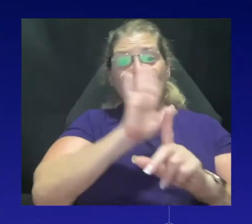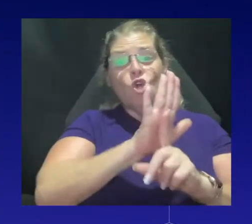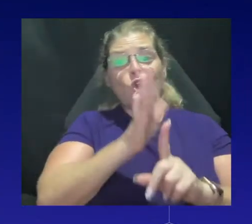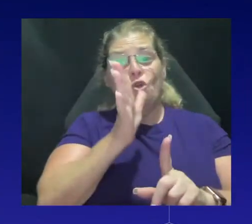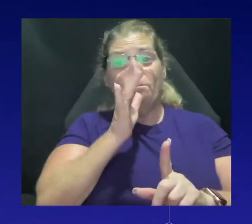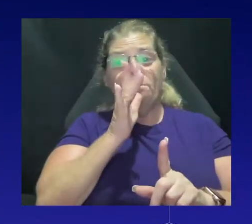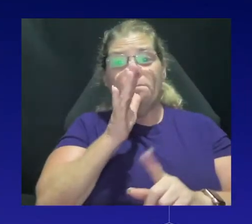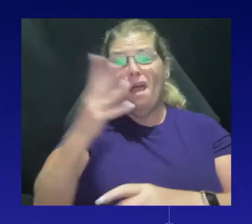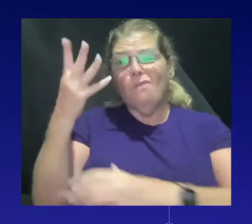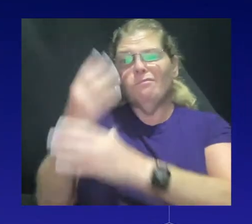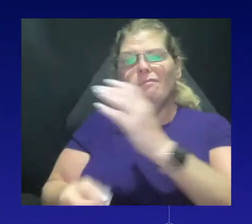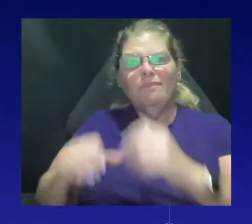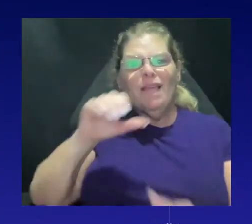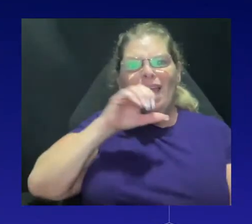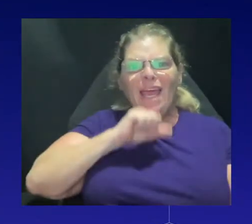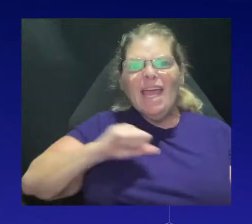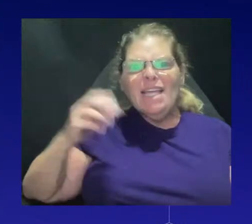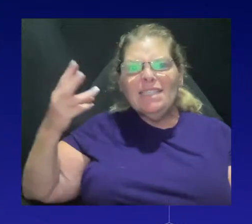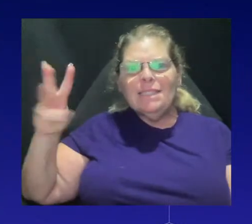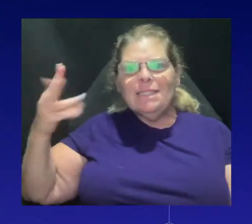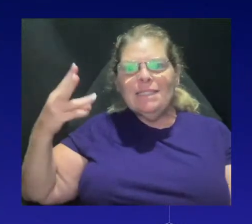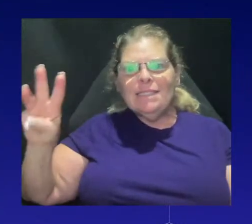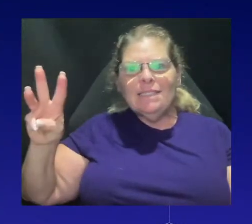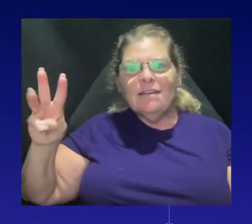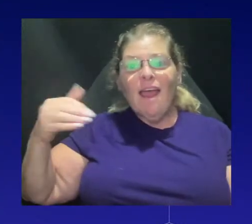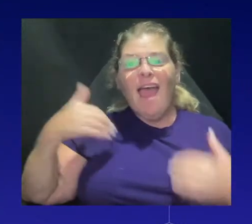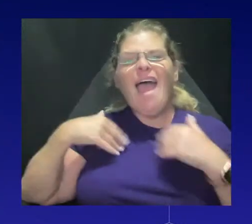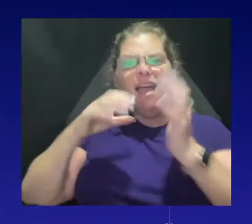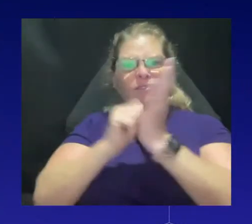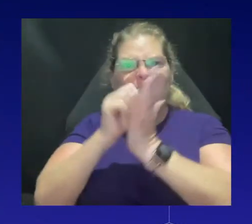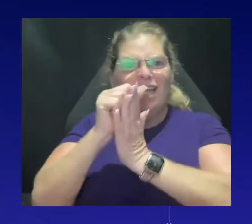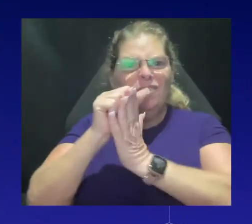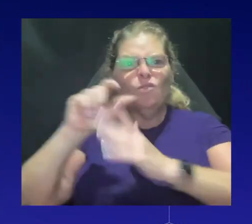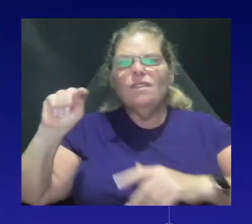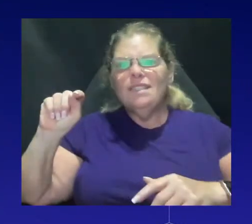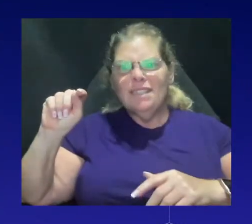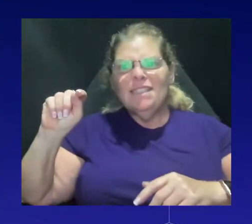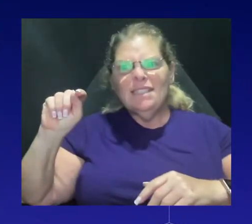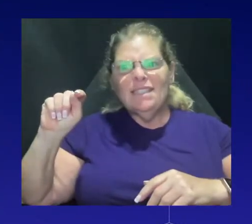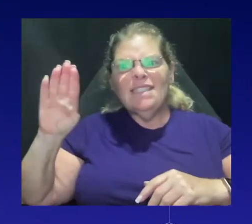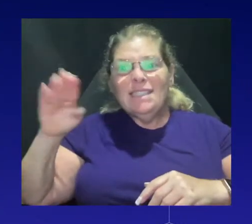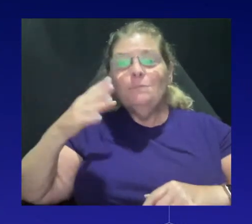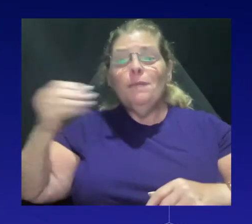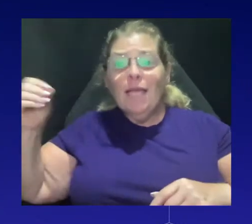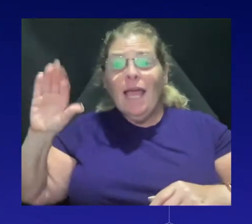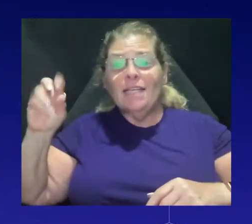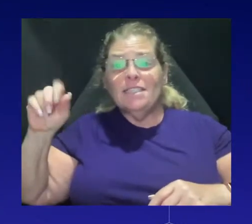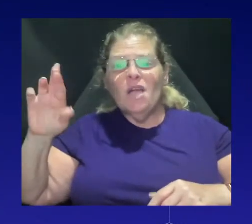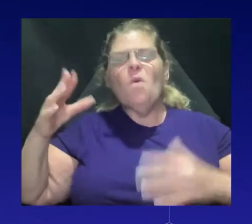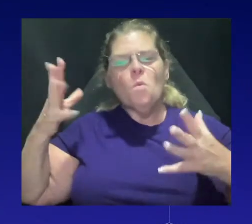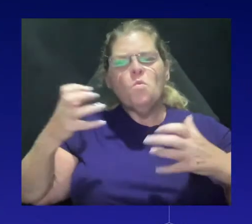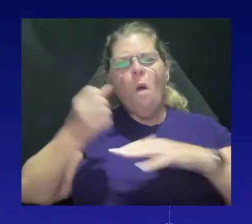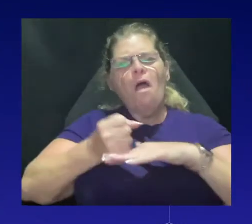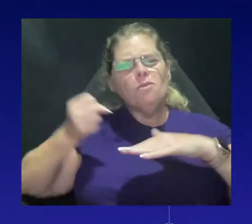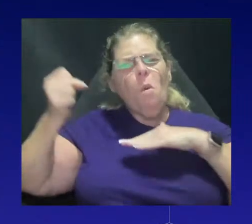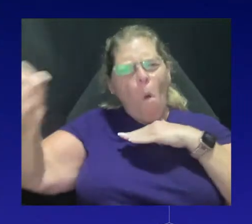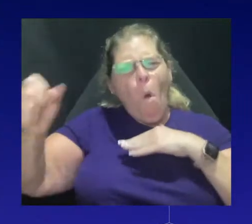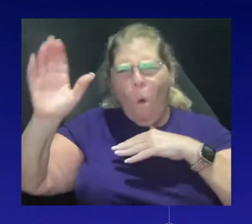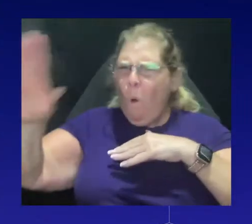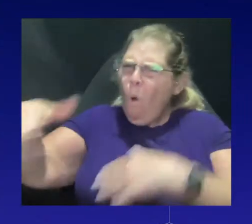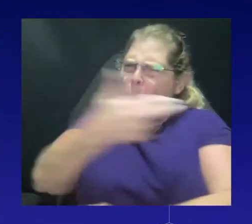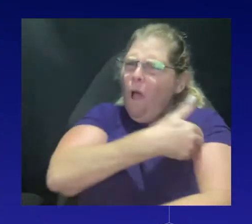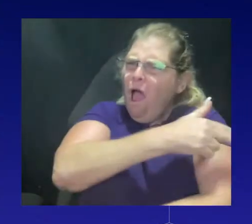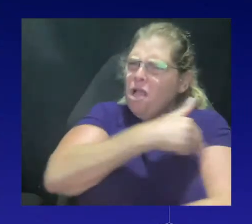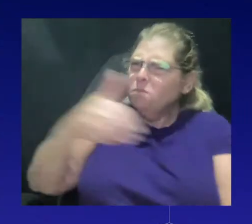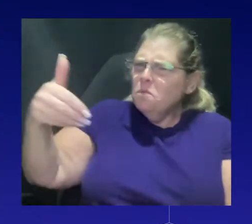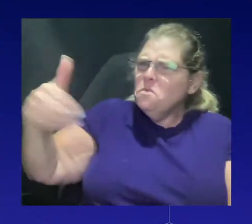had TB and cancer, and they wanted to put her in a separate but unequal facility to die from the